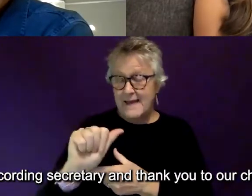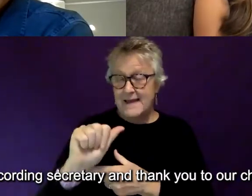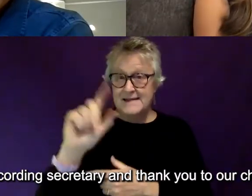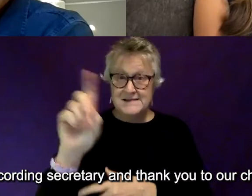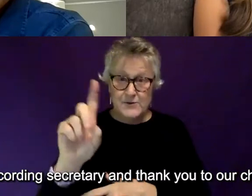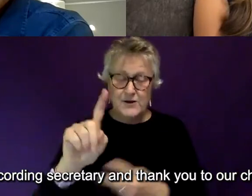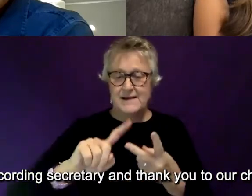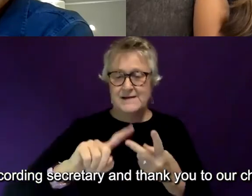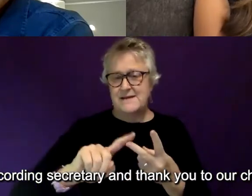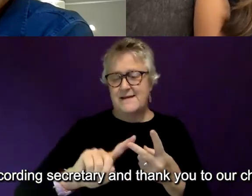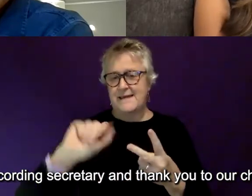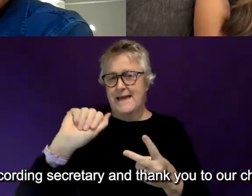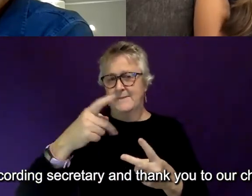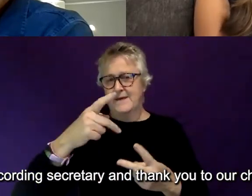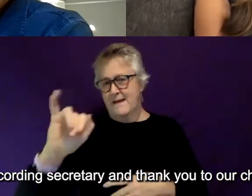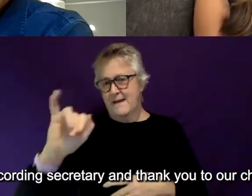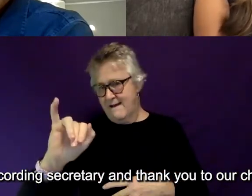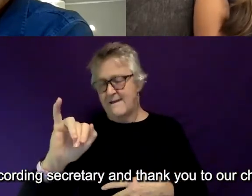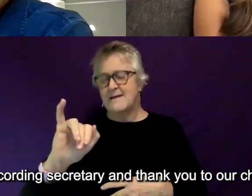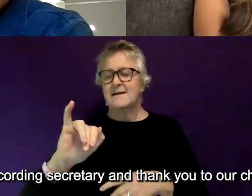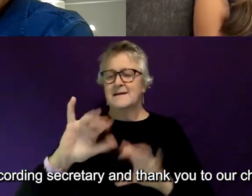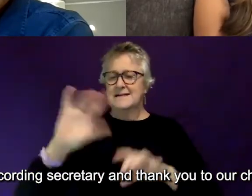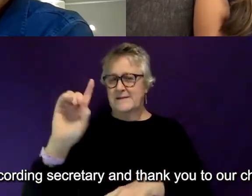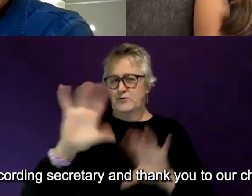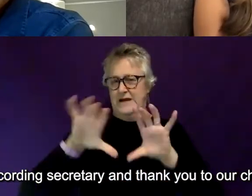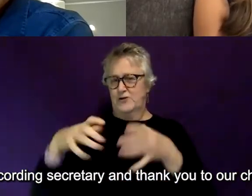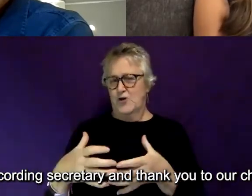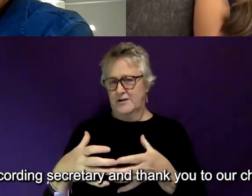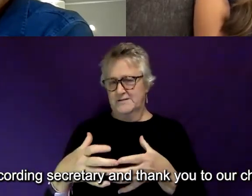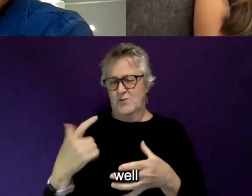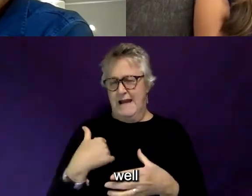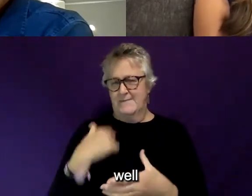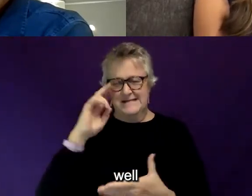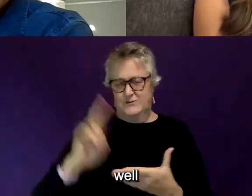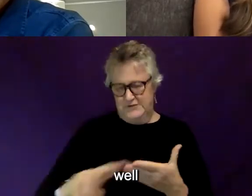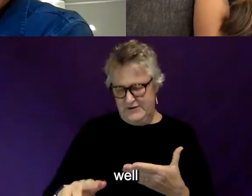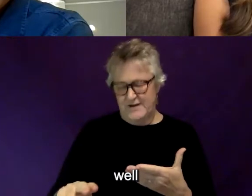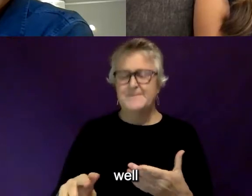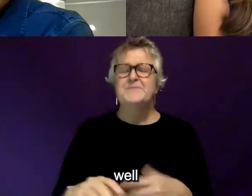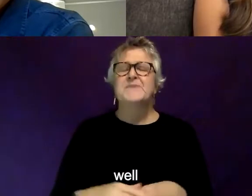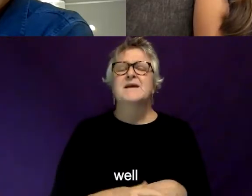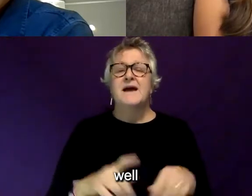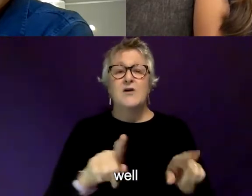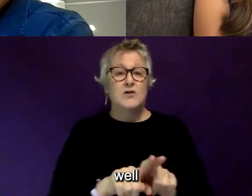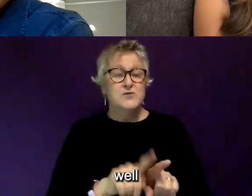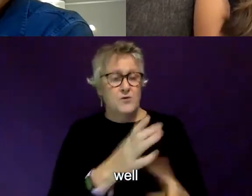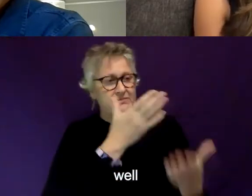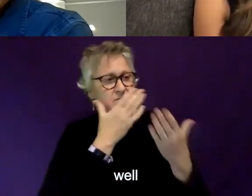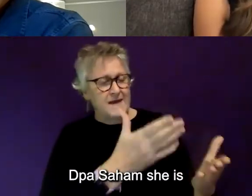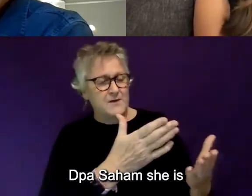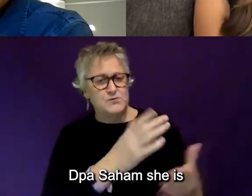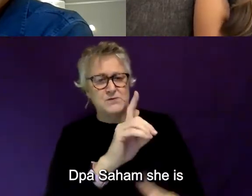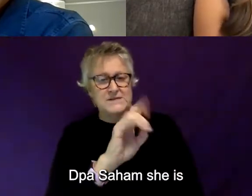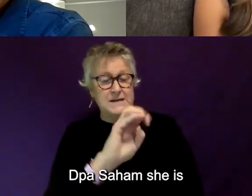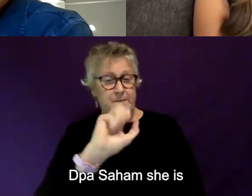where I serve as a recording secretary. And thank you to our chair as well, Deepa Sharma. I want to give a shout